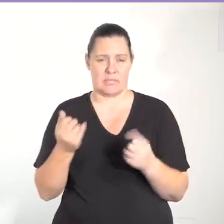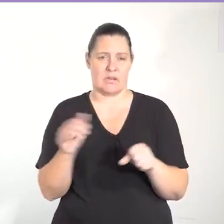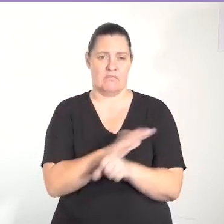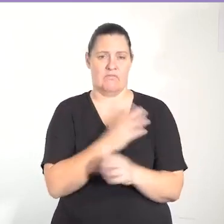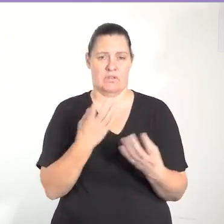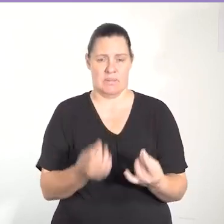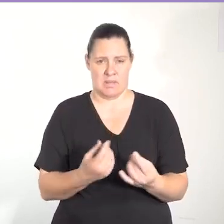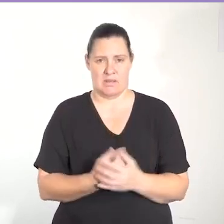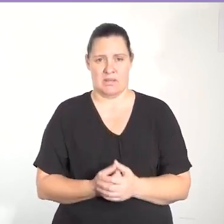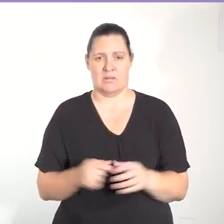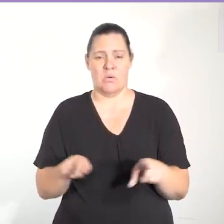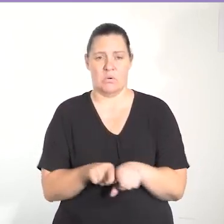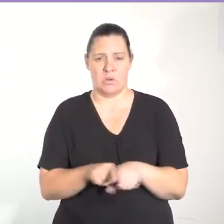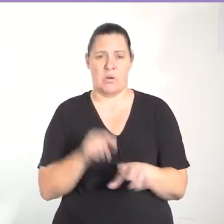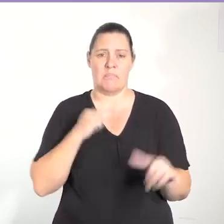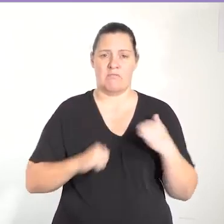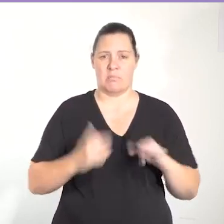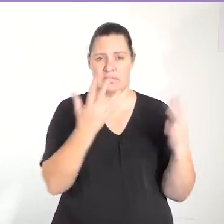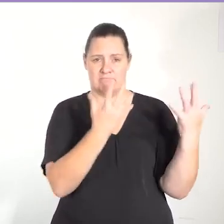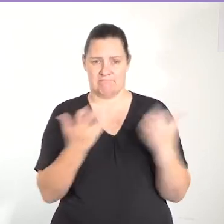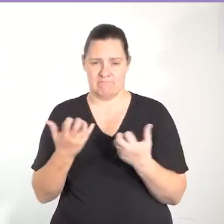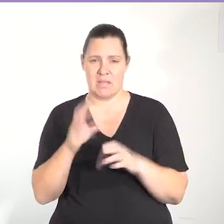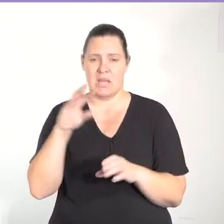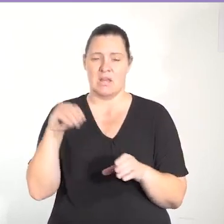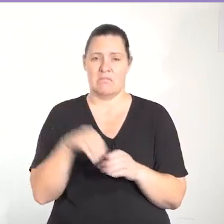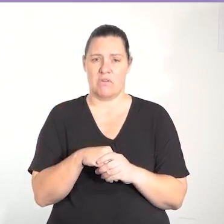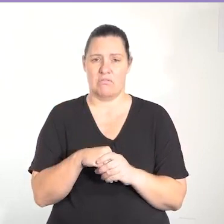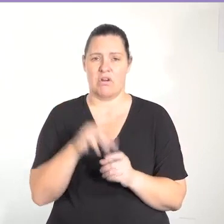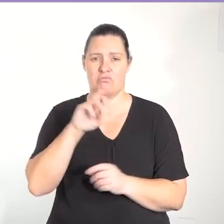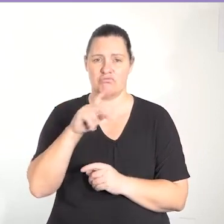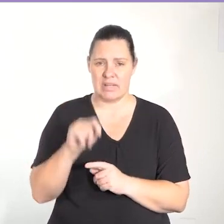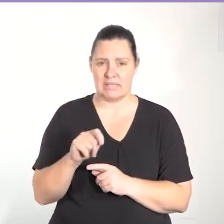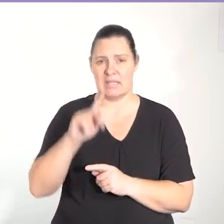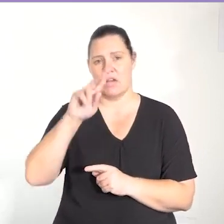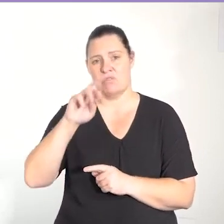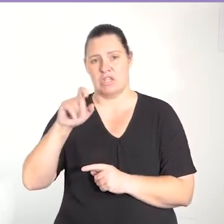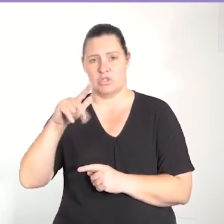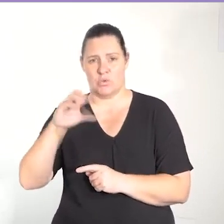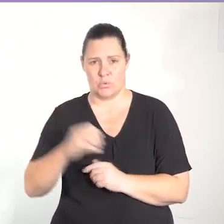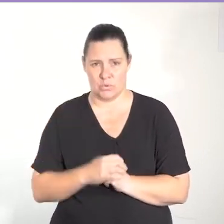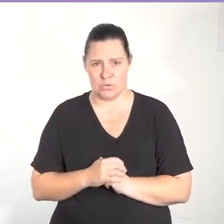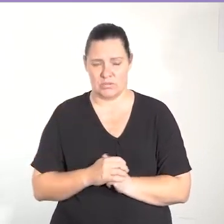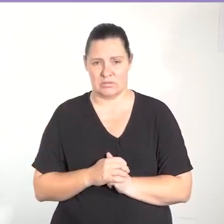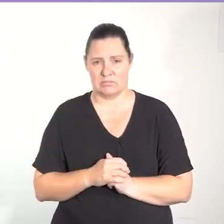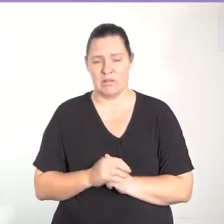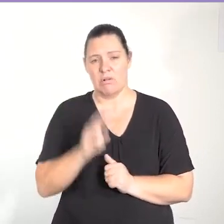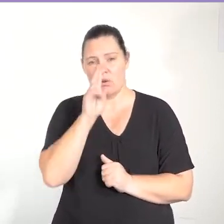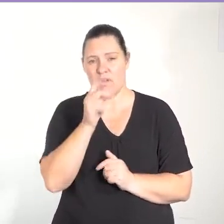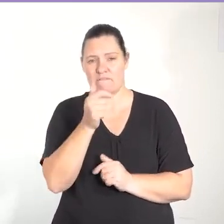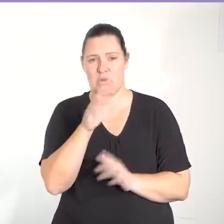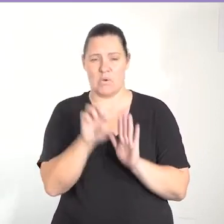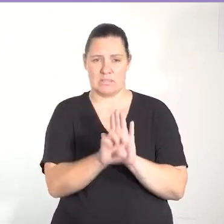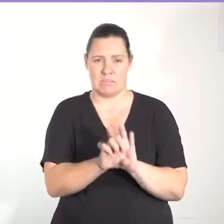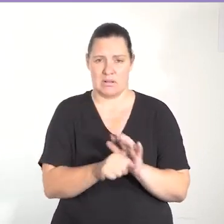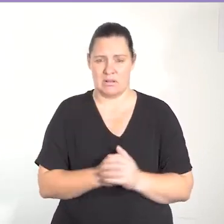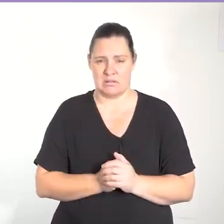Calculations with whole numbers, and performing calculations involving rate and ratio. Let's look at a few